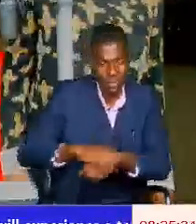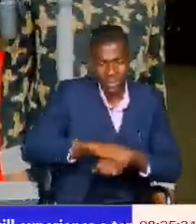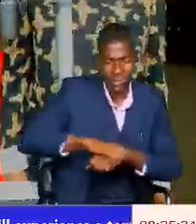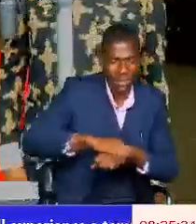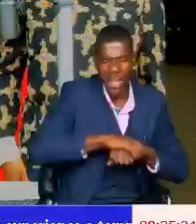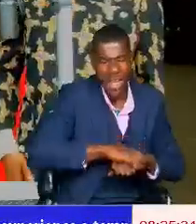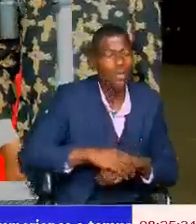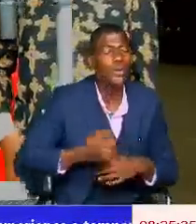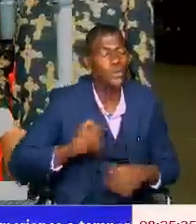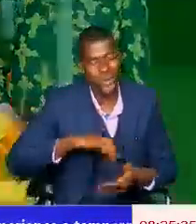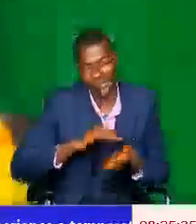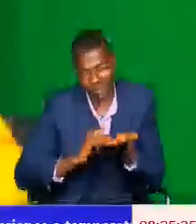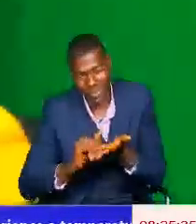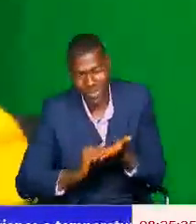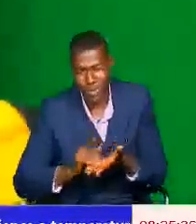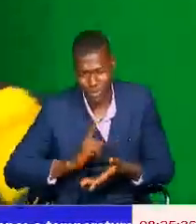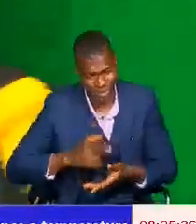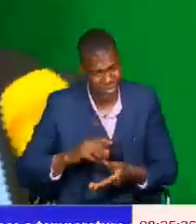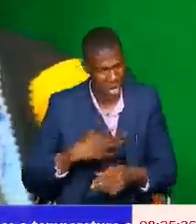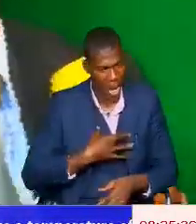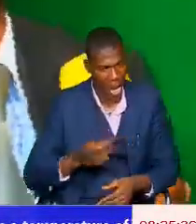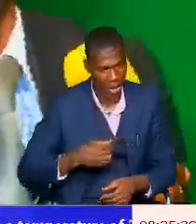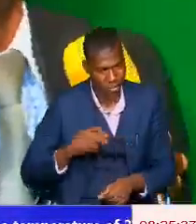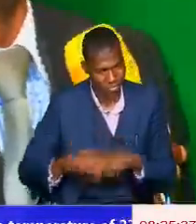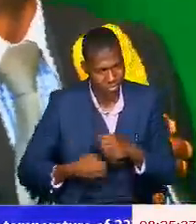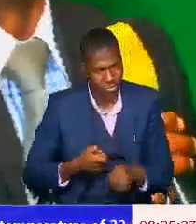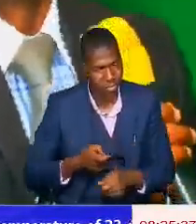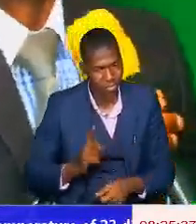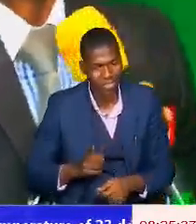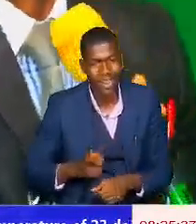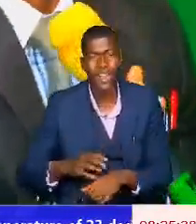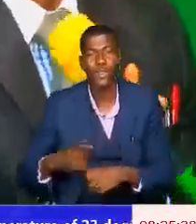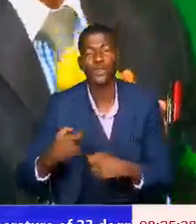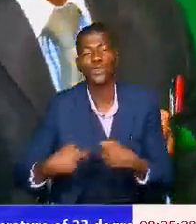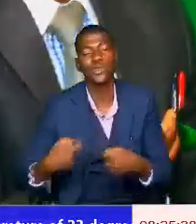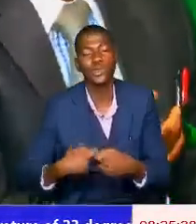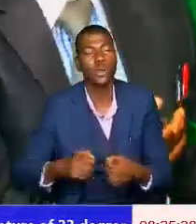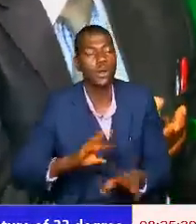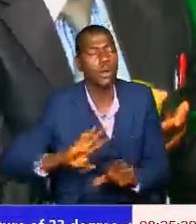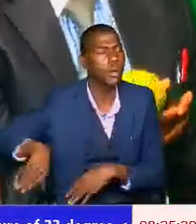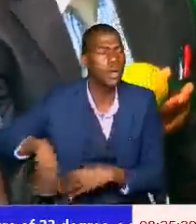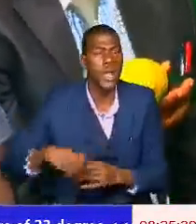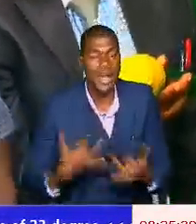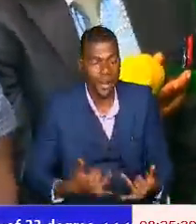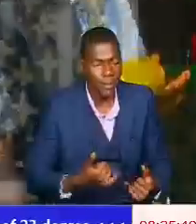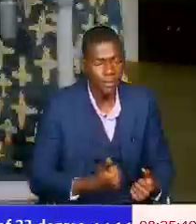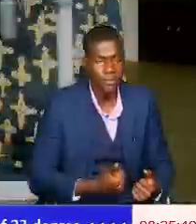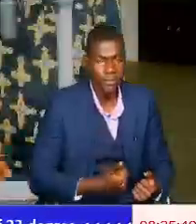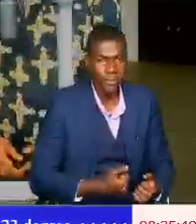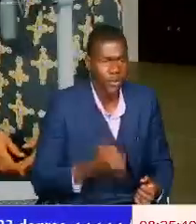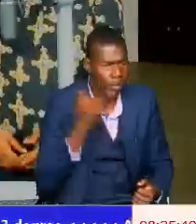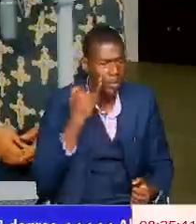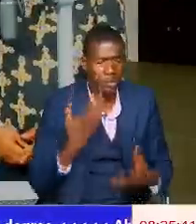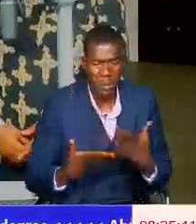trouble. But if you say you go move a staff of